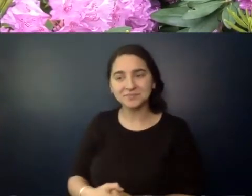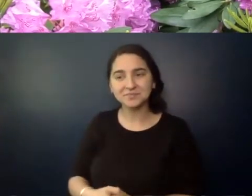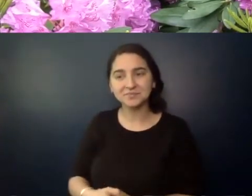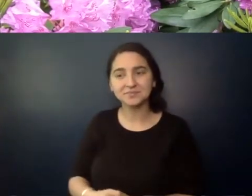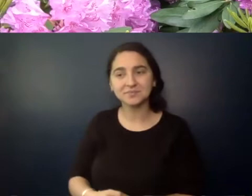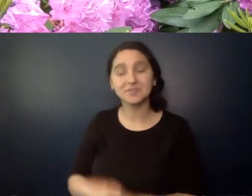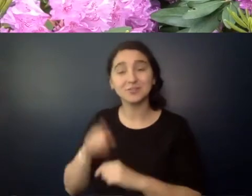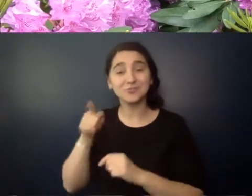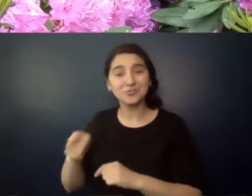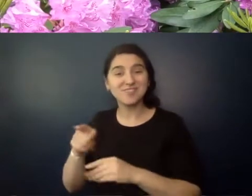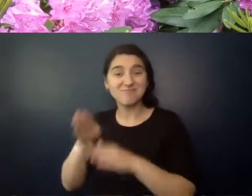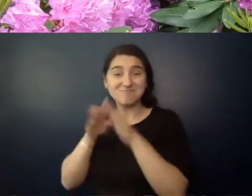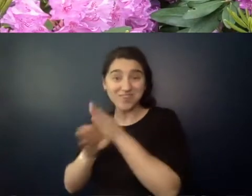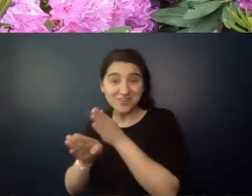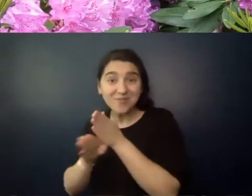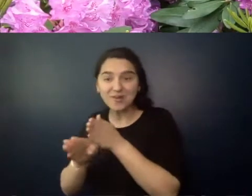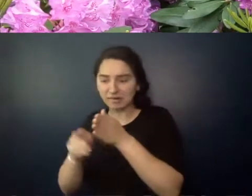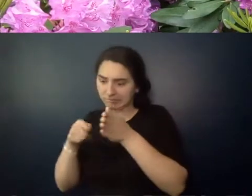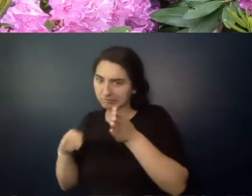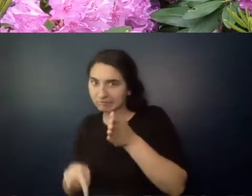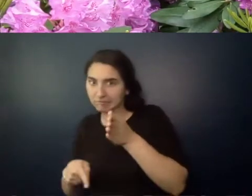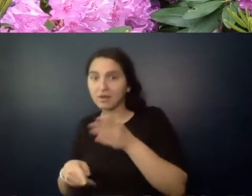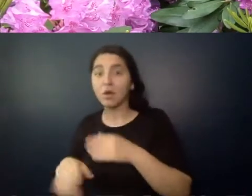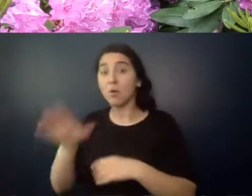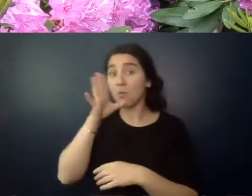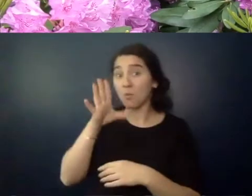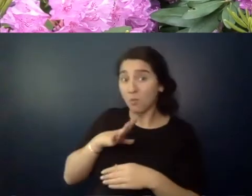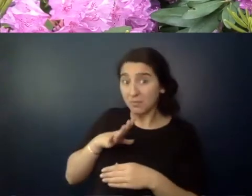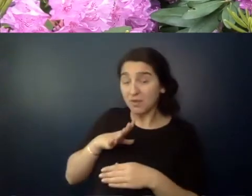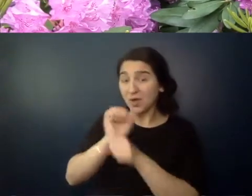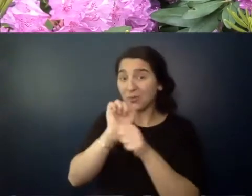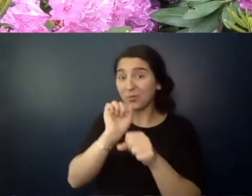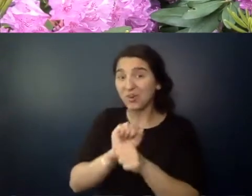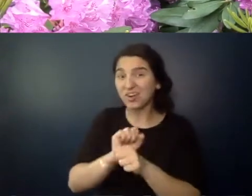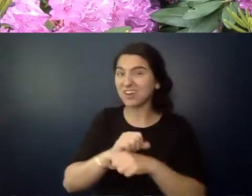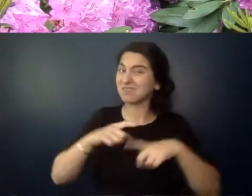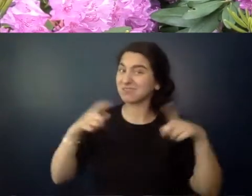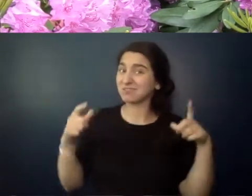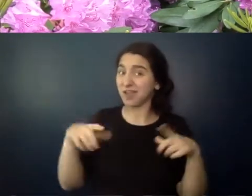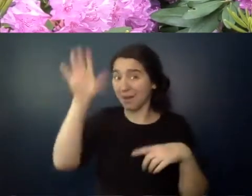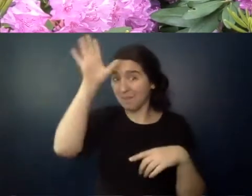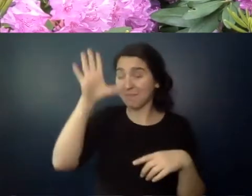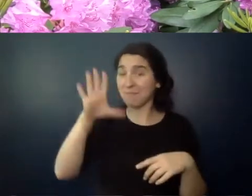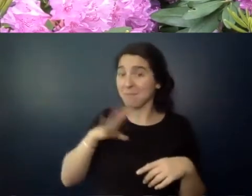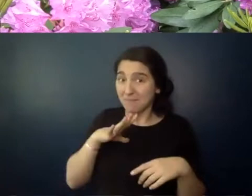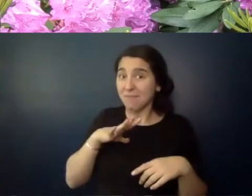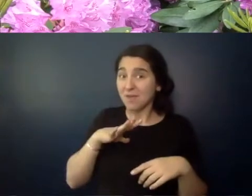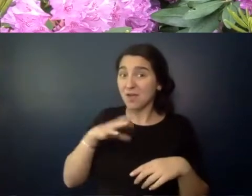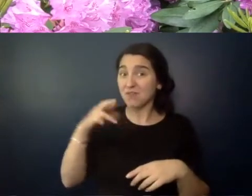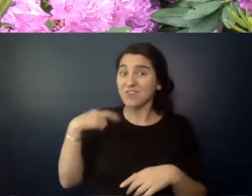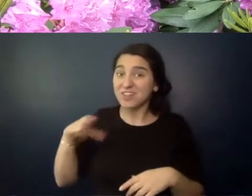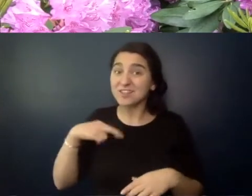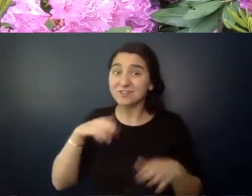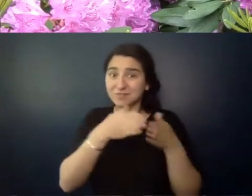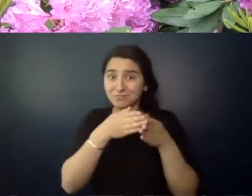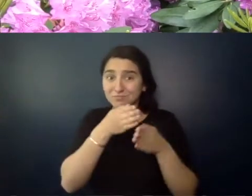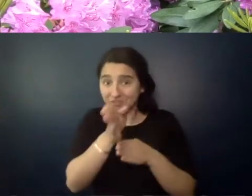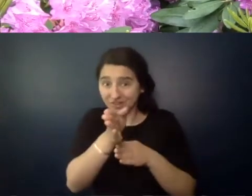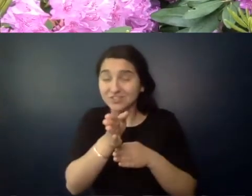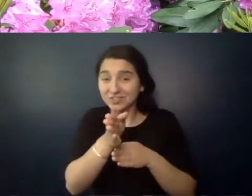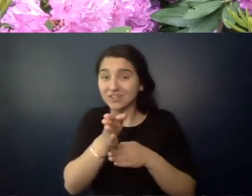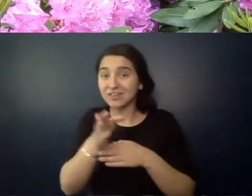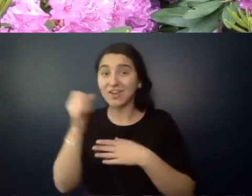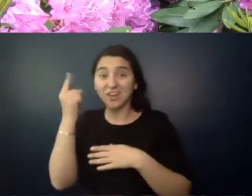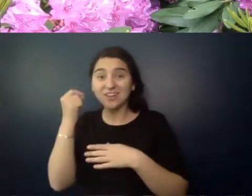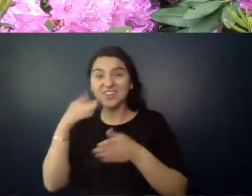Georgia. And despite being a minority within a minority, a woman who's working in a predominantly male religious field